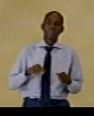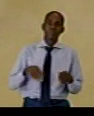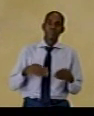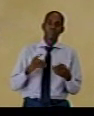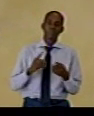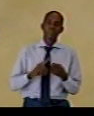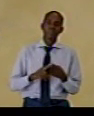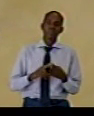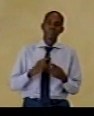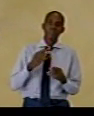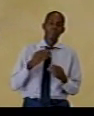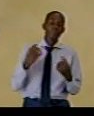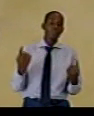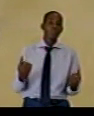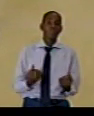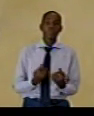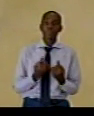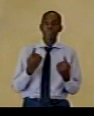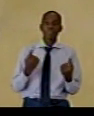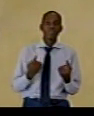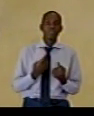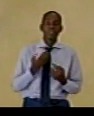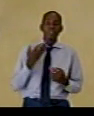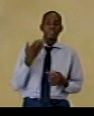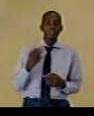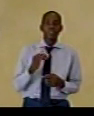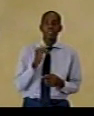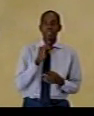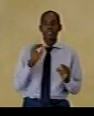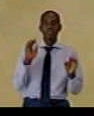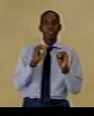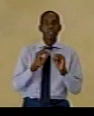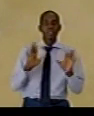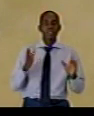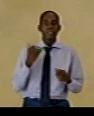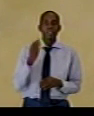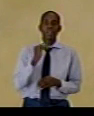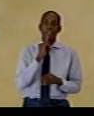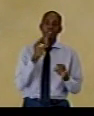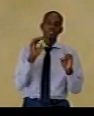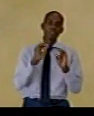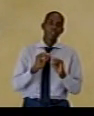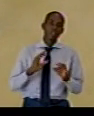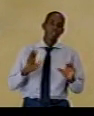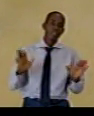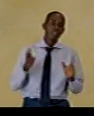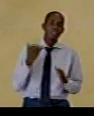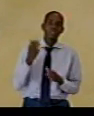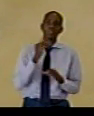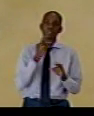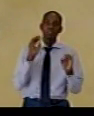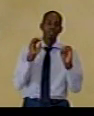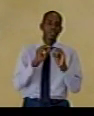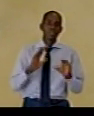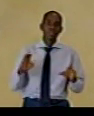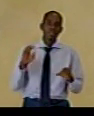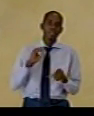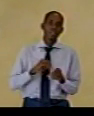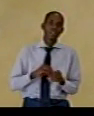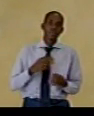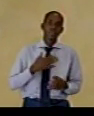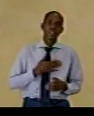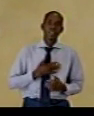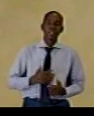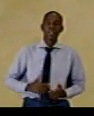world of sin. There is nothing, nothing, nothing